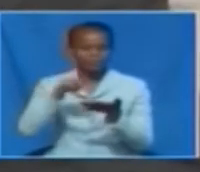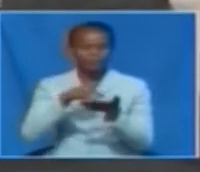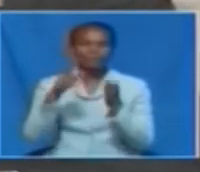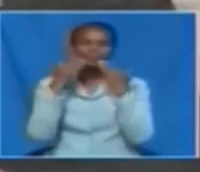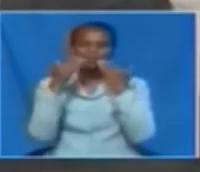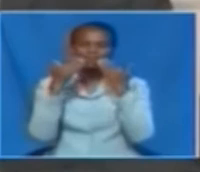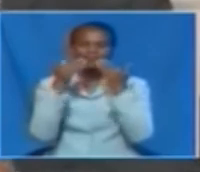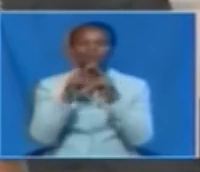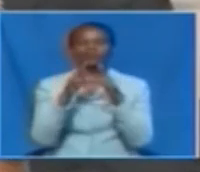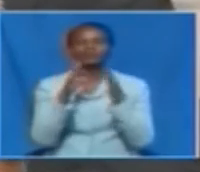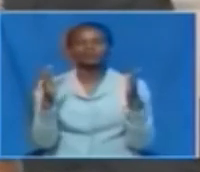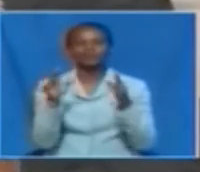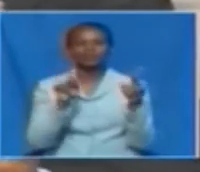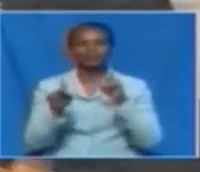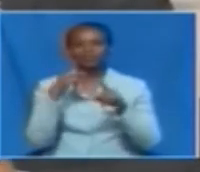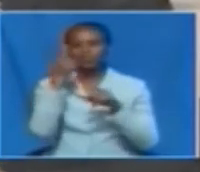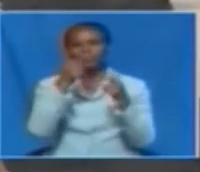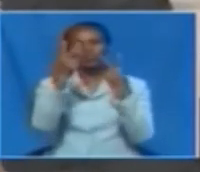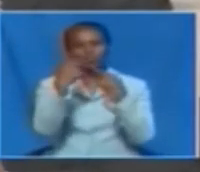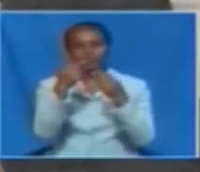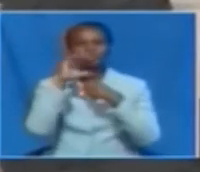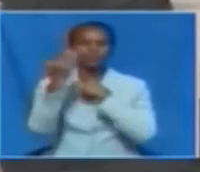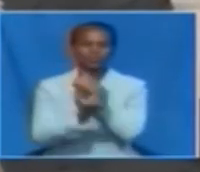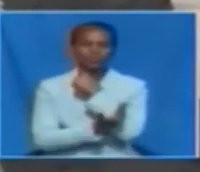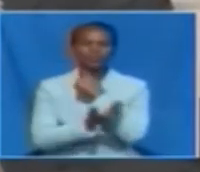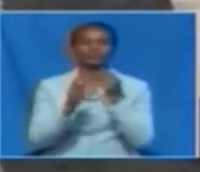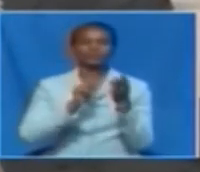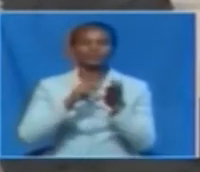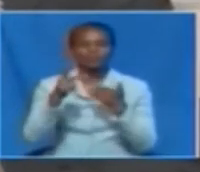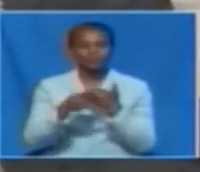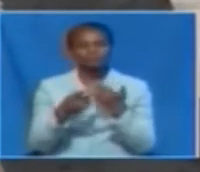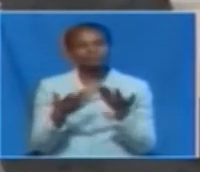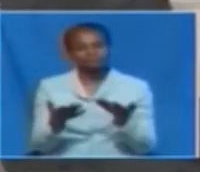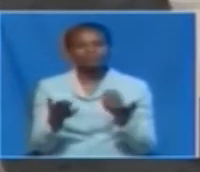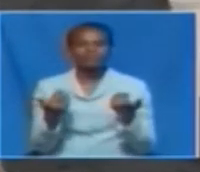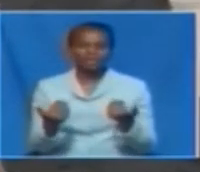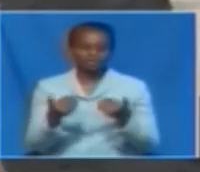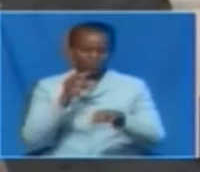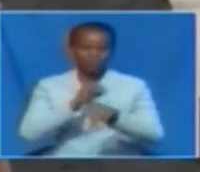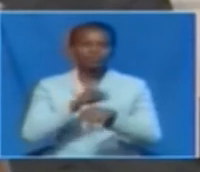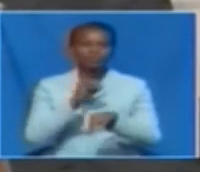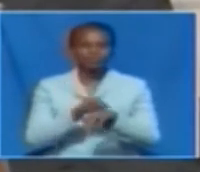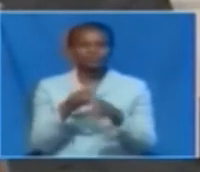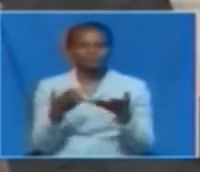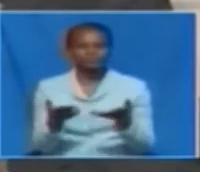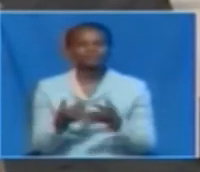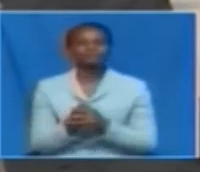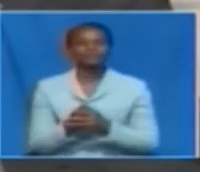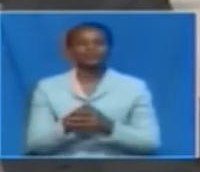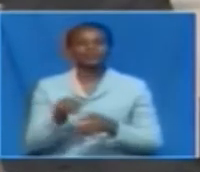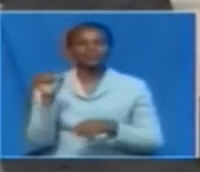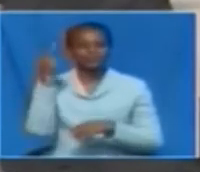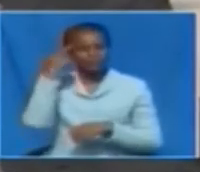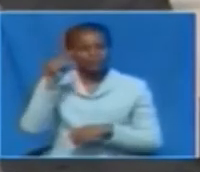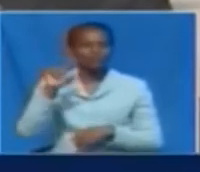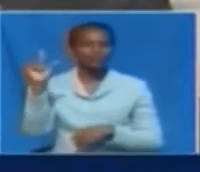much, Grevazio. To those that are watching us, you're welcome to the program. May I take this opportunity to, on behalf of the Movement